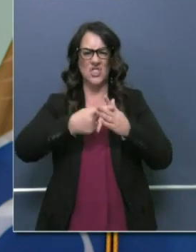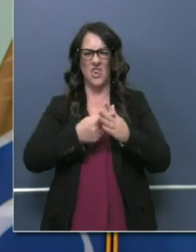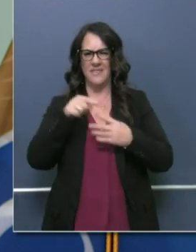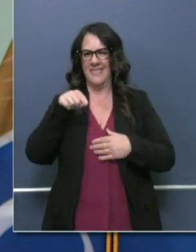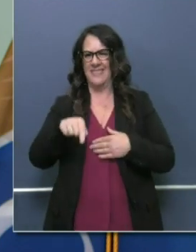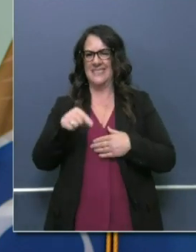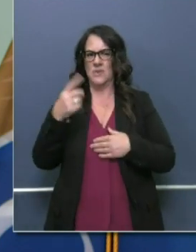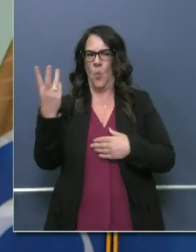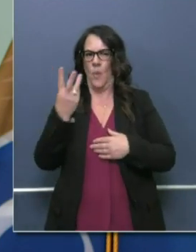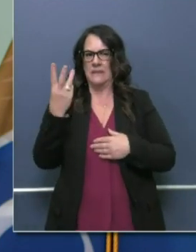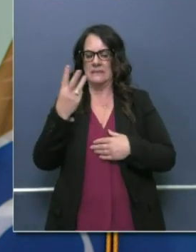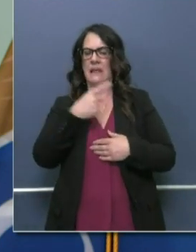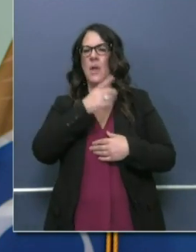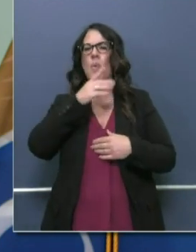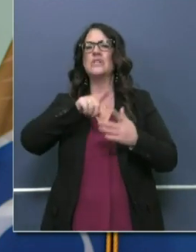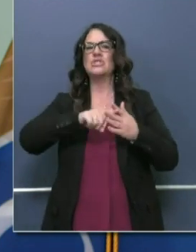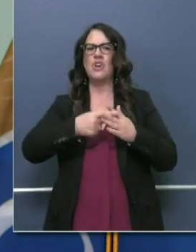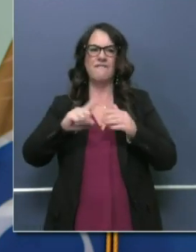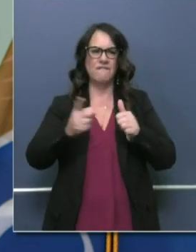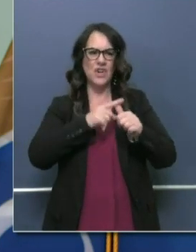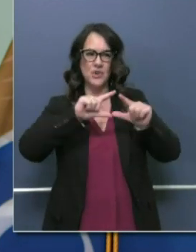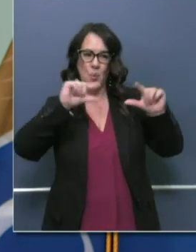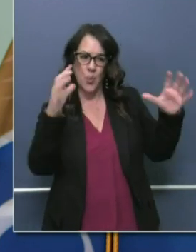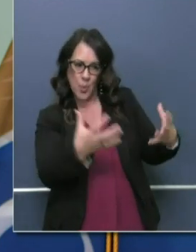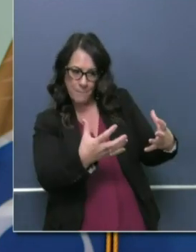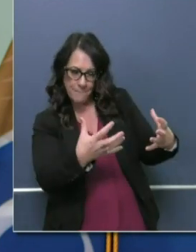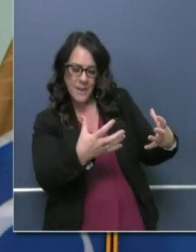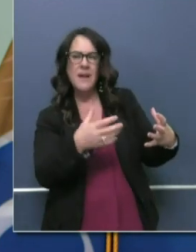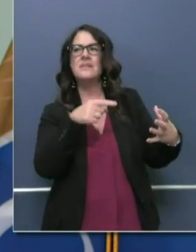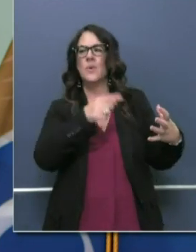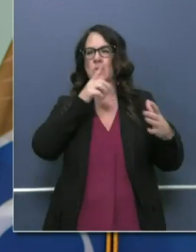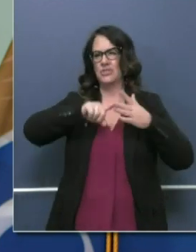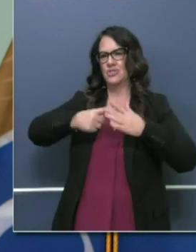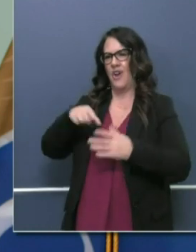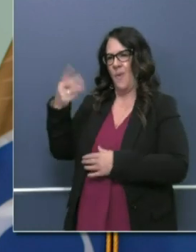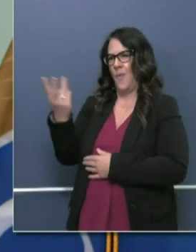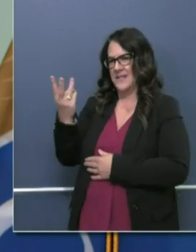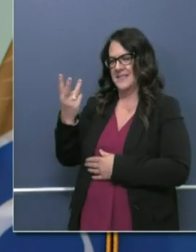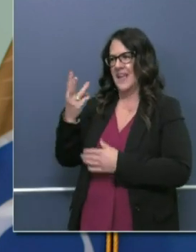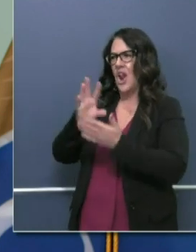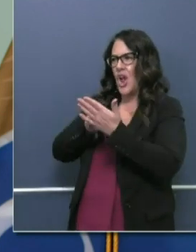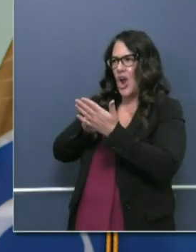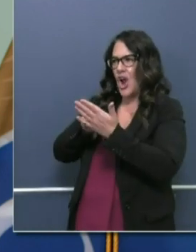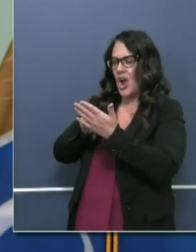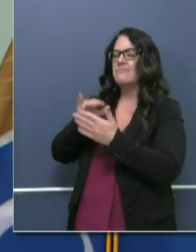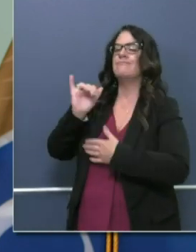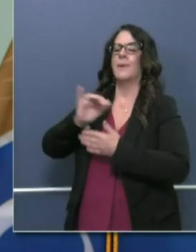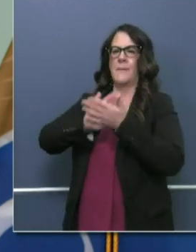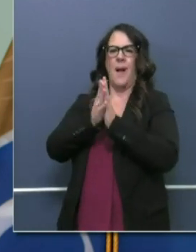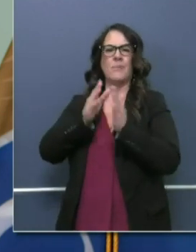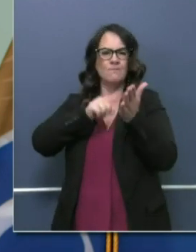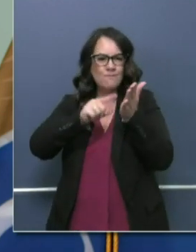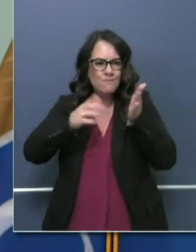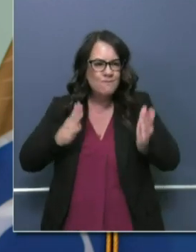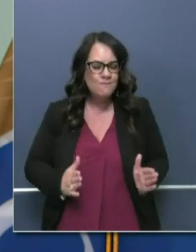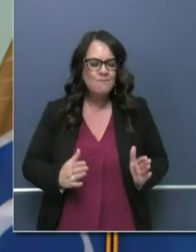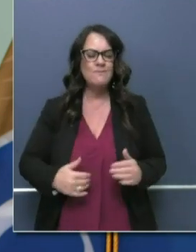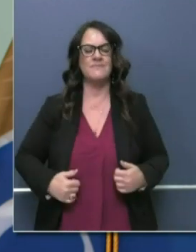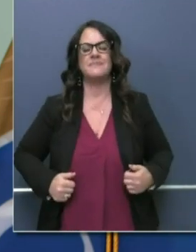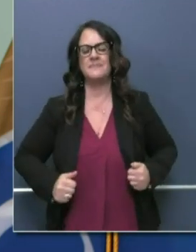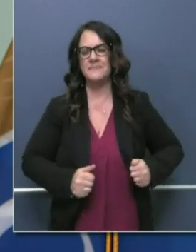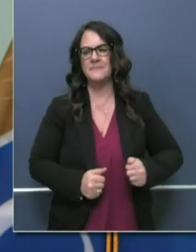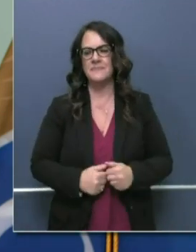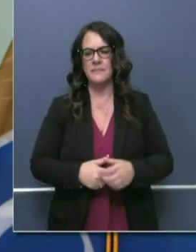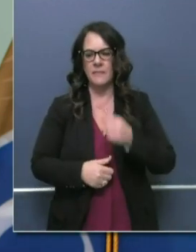trained this Wednesday. And again, all of this is important, and I think is good news. Important because this